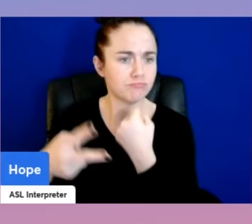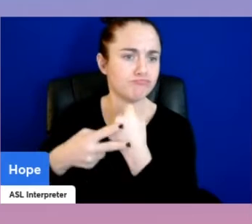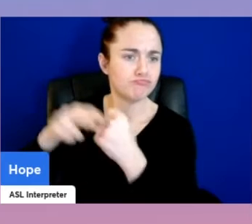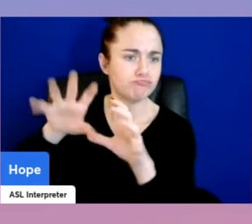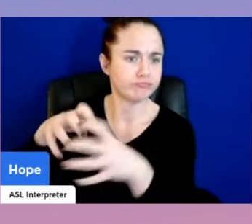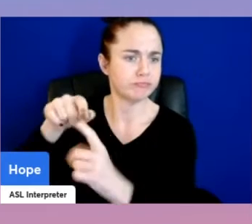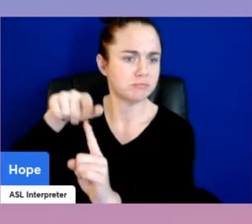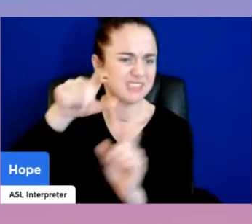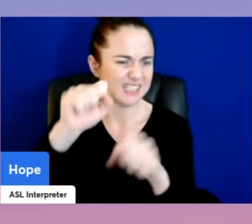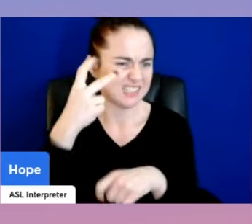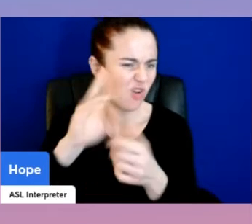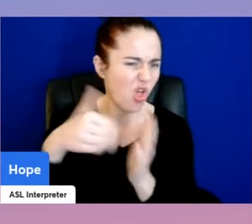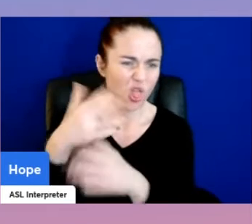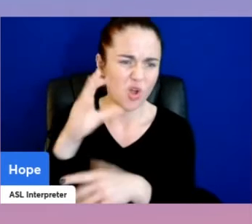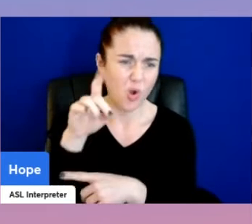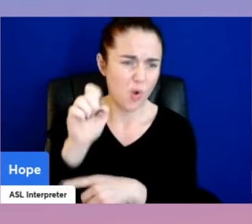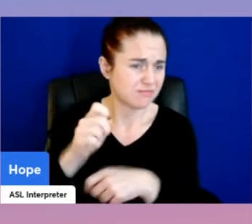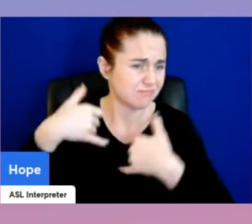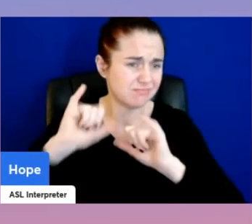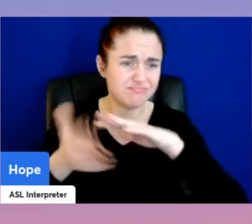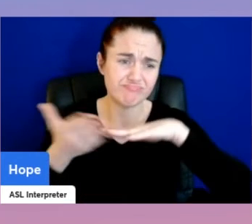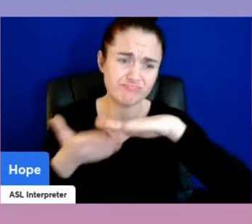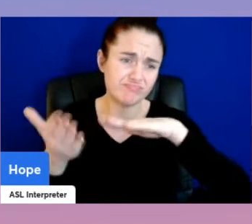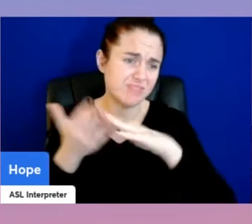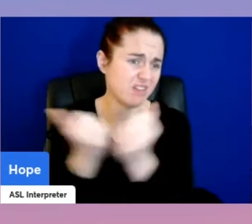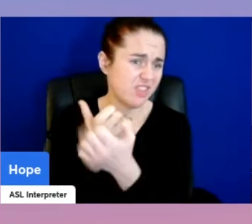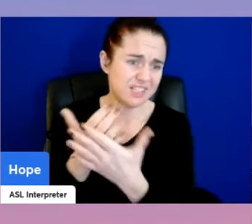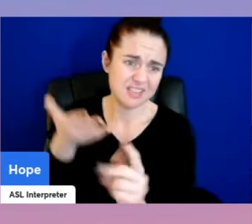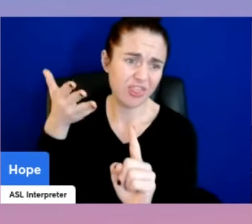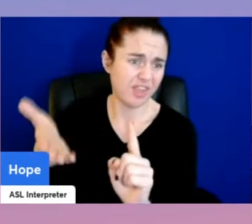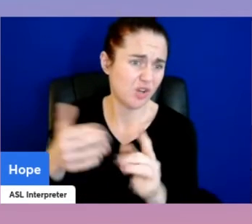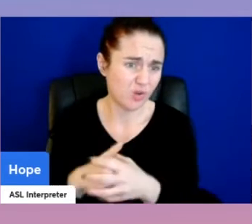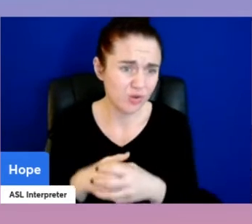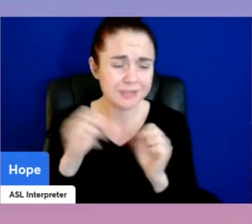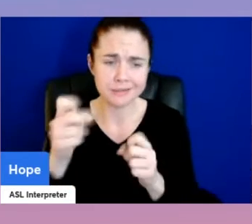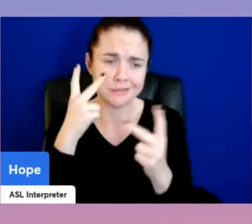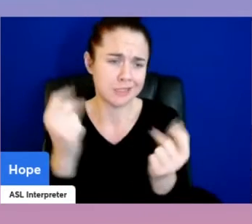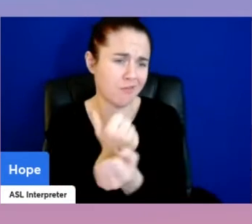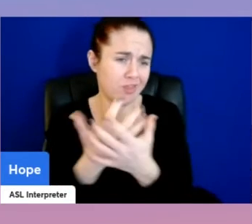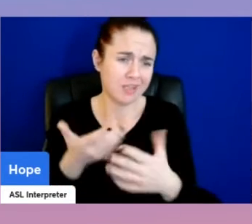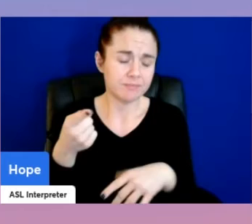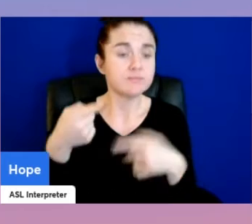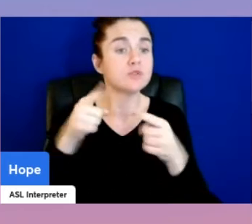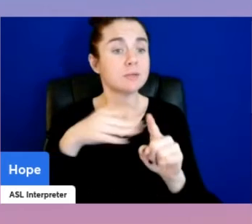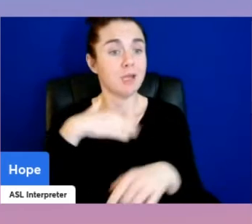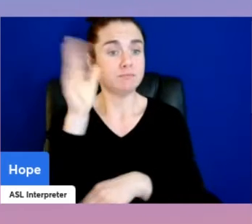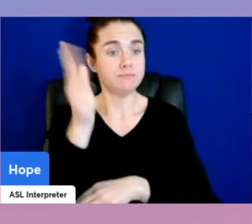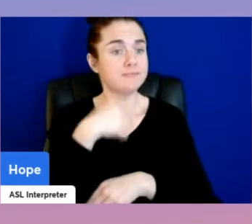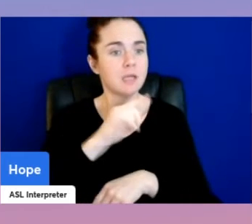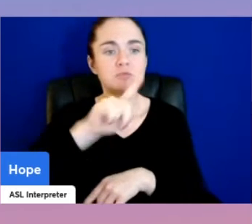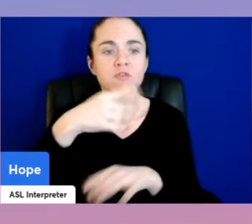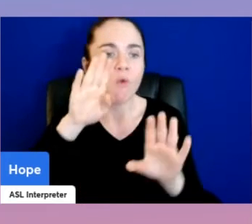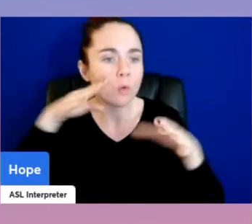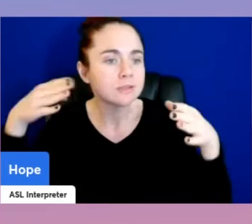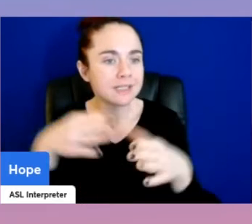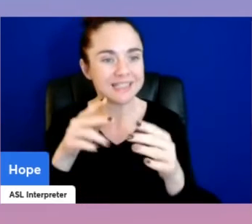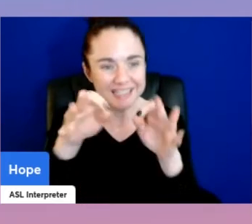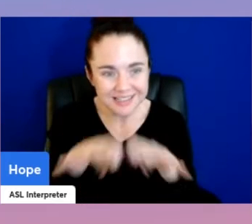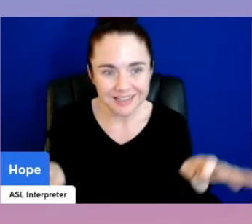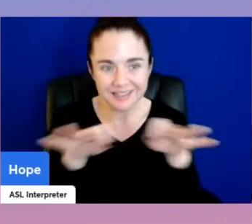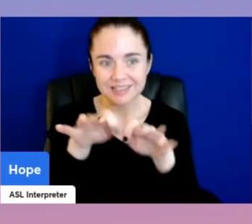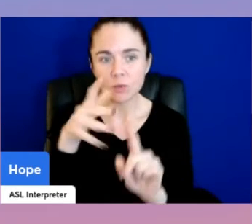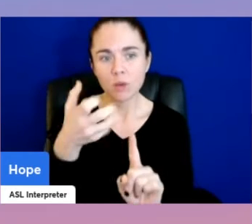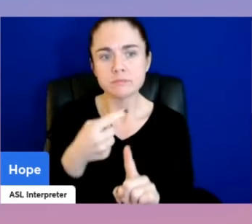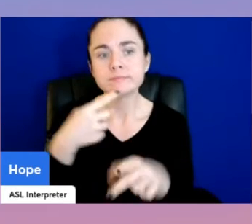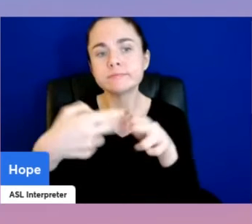for all the code. It's fully working. You can see all the things. So during my talk, I'm really just going to focus on the key hotspots